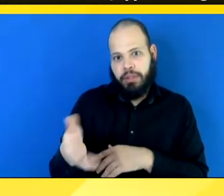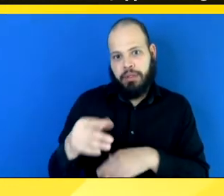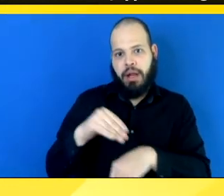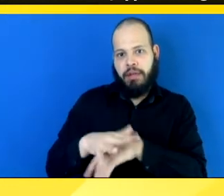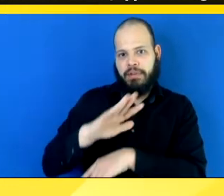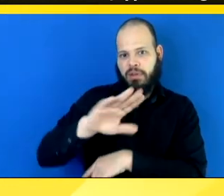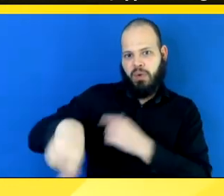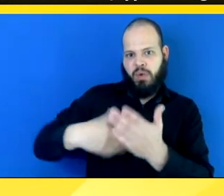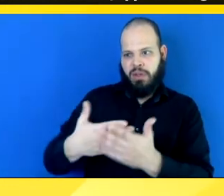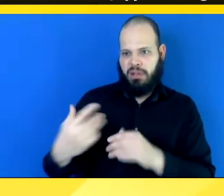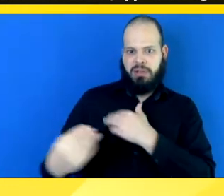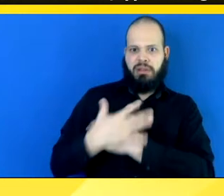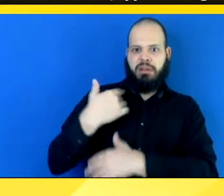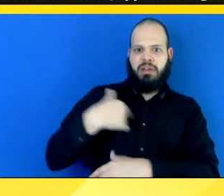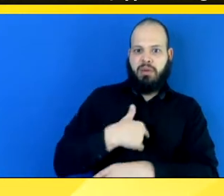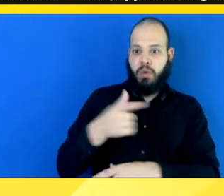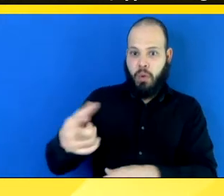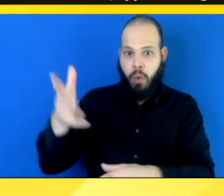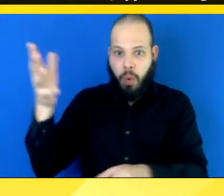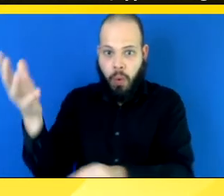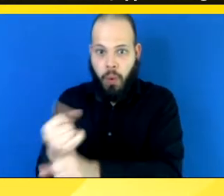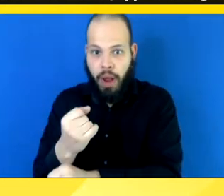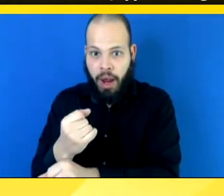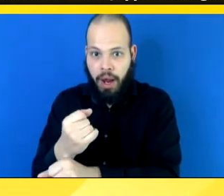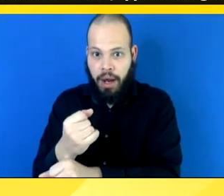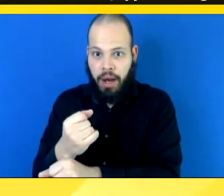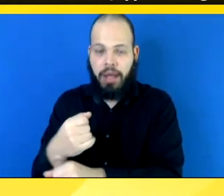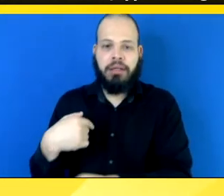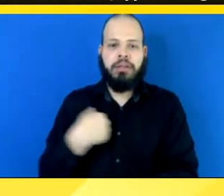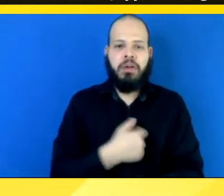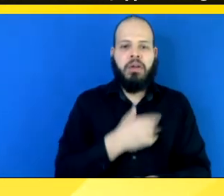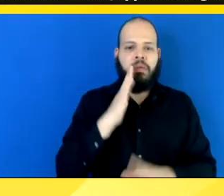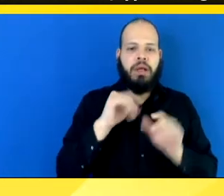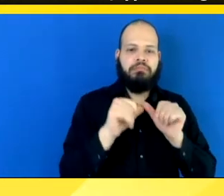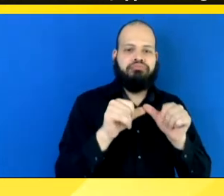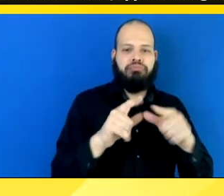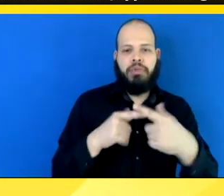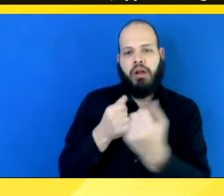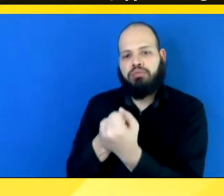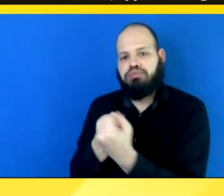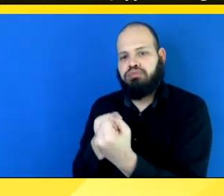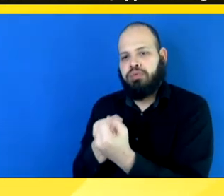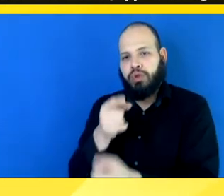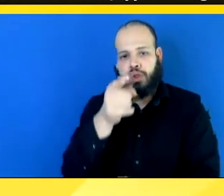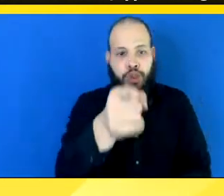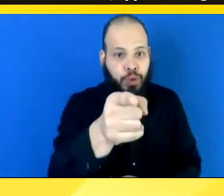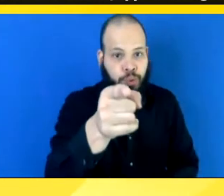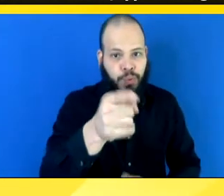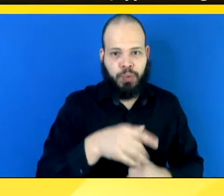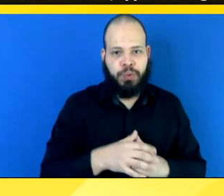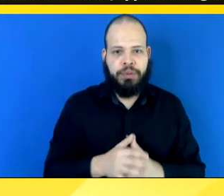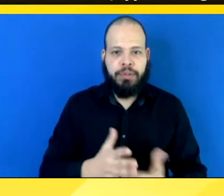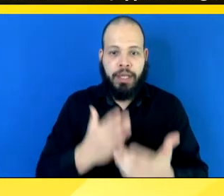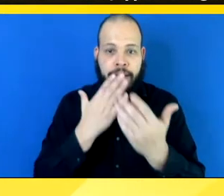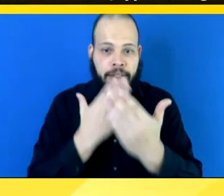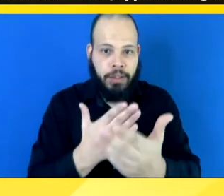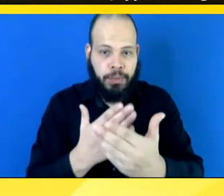when you win your union, we will still be here as long as it takes and one day longer. Thanks.